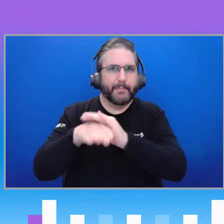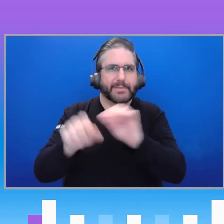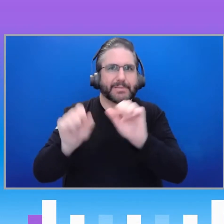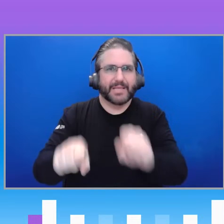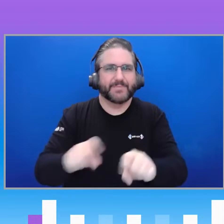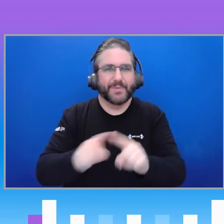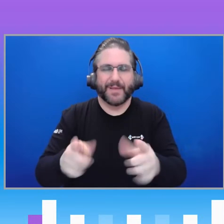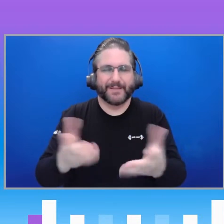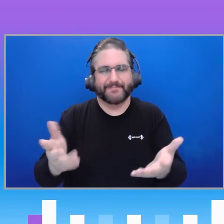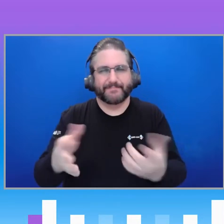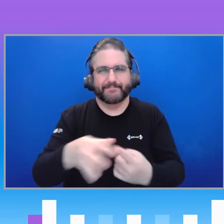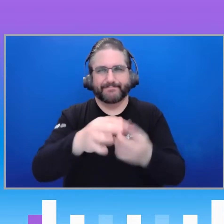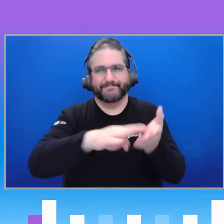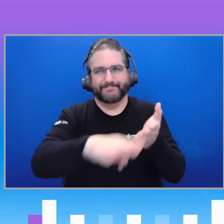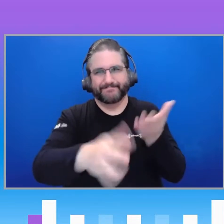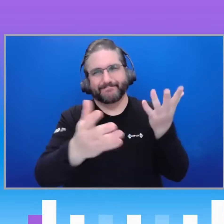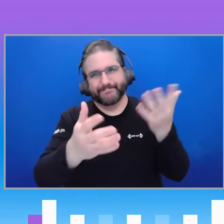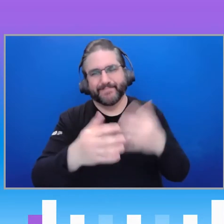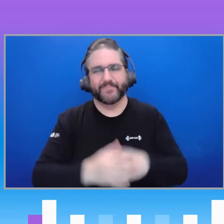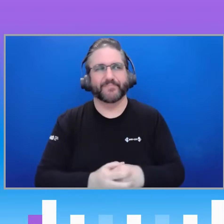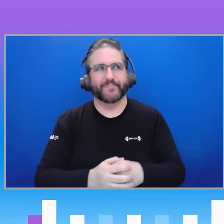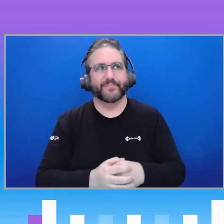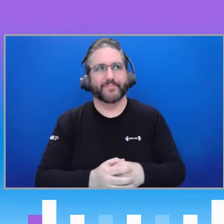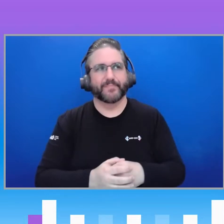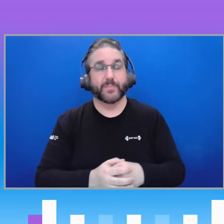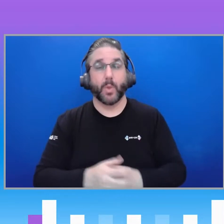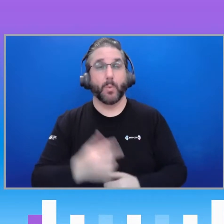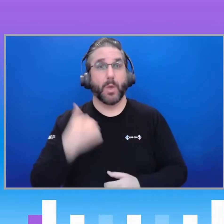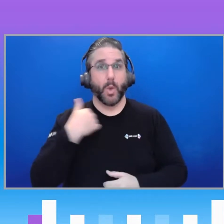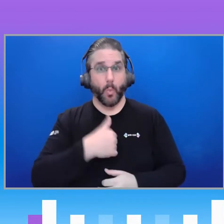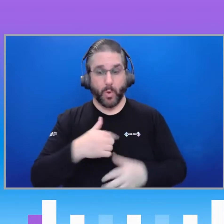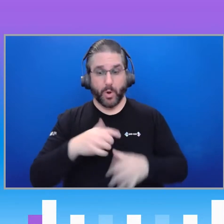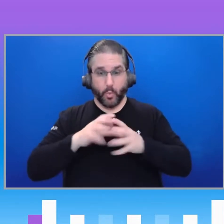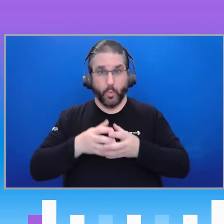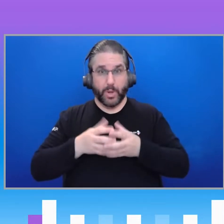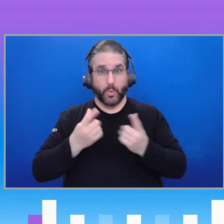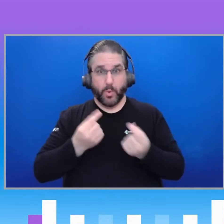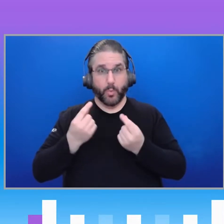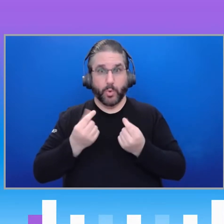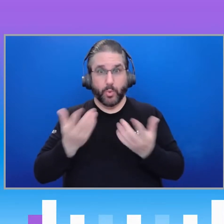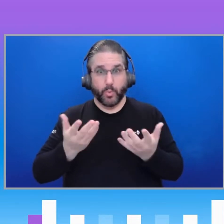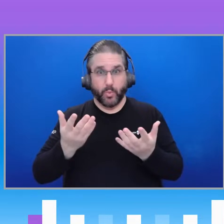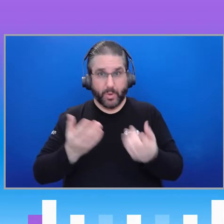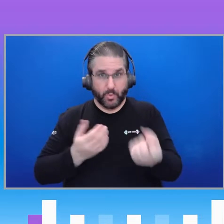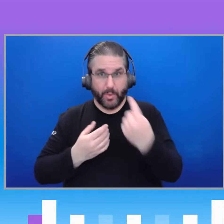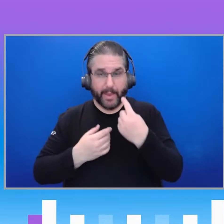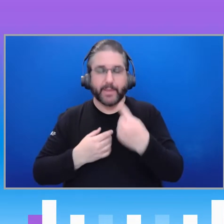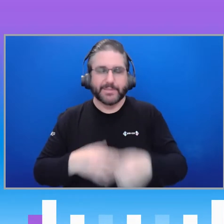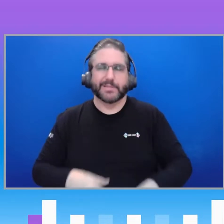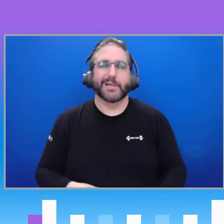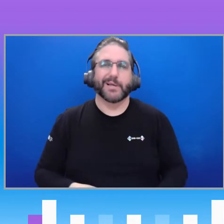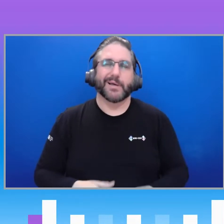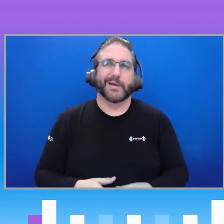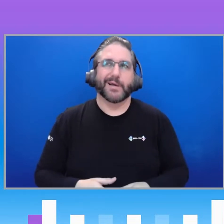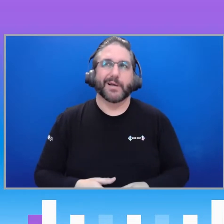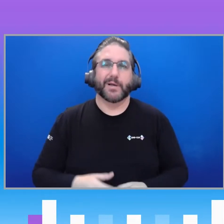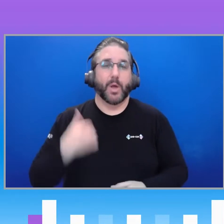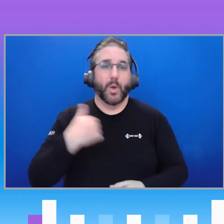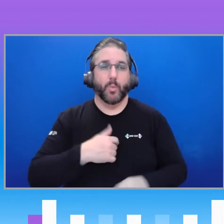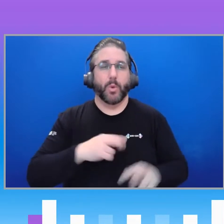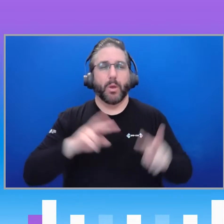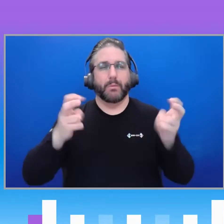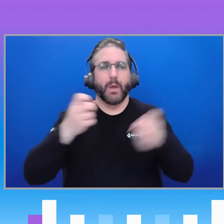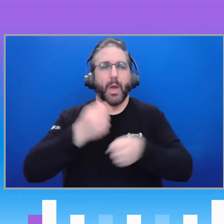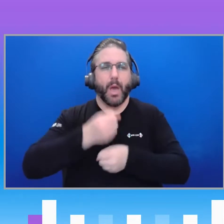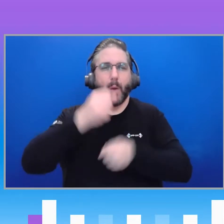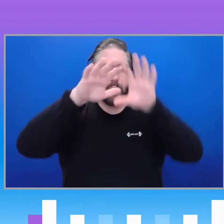legislation. And in terms of what are we doing, well, as you know, we as an umbrella organization, as an